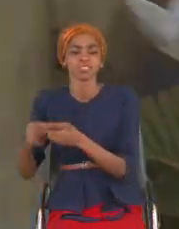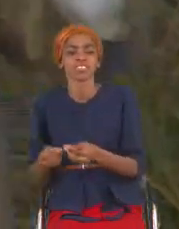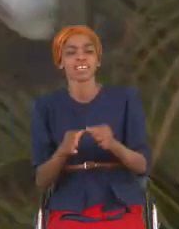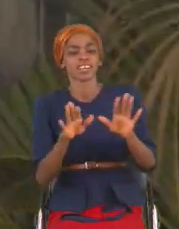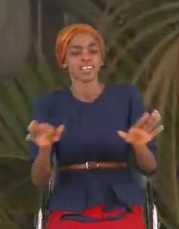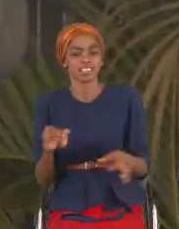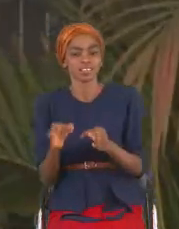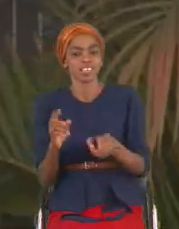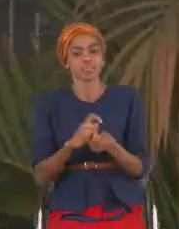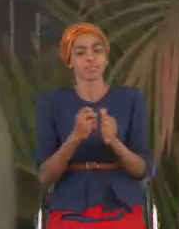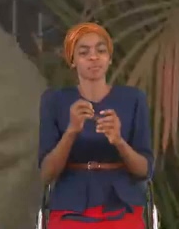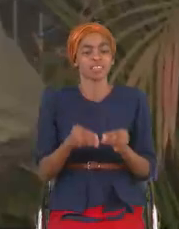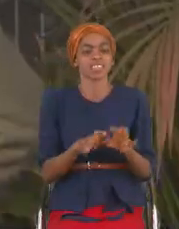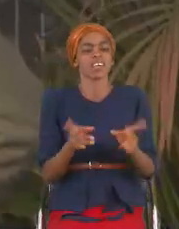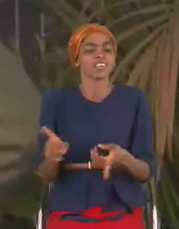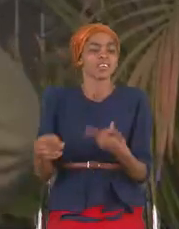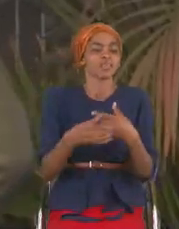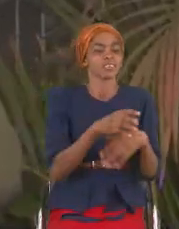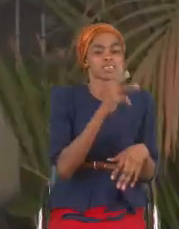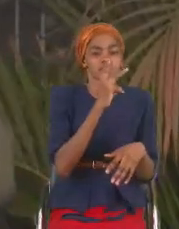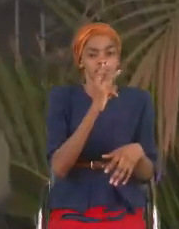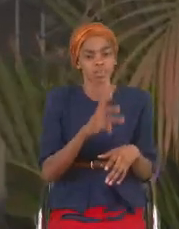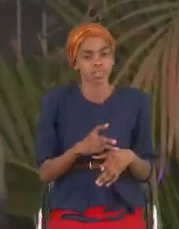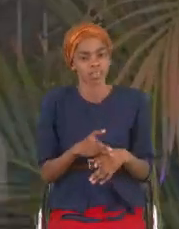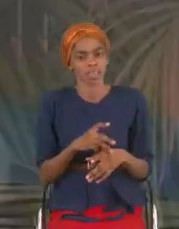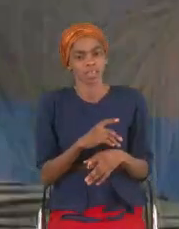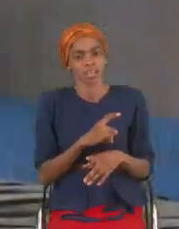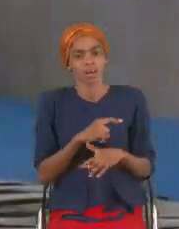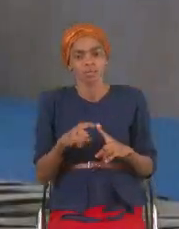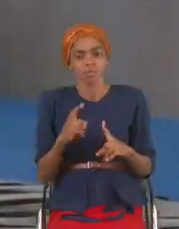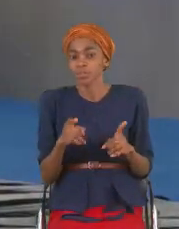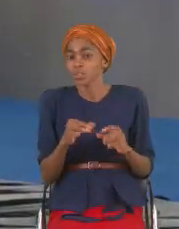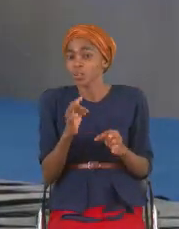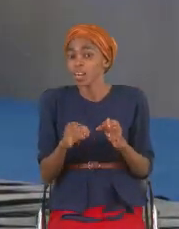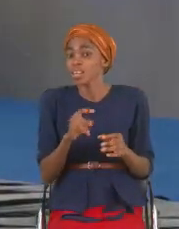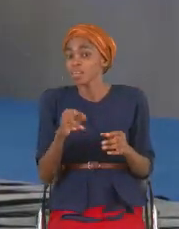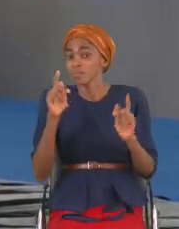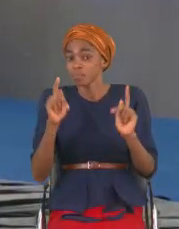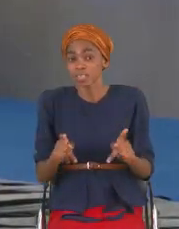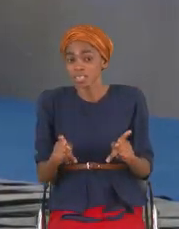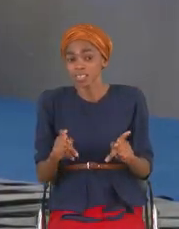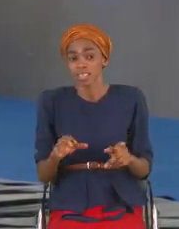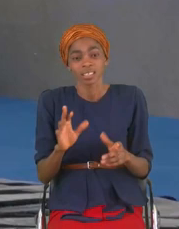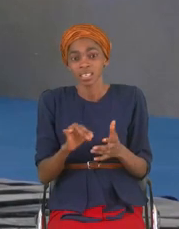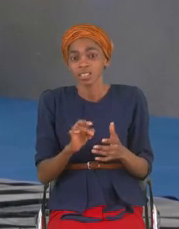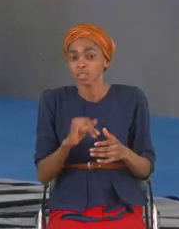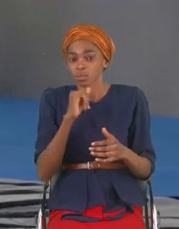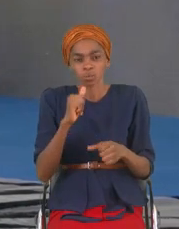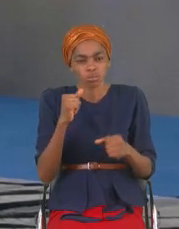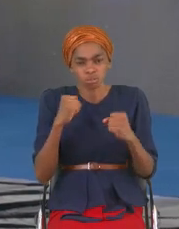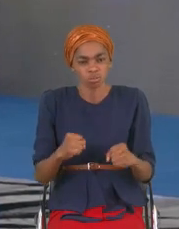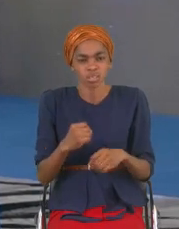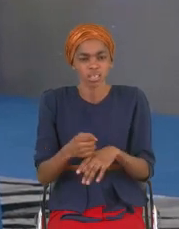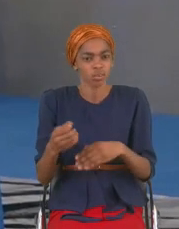are a person that has straw for your backbone, and you cannot stand, you cannot